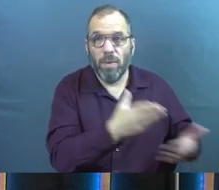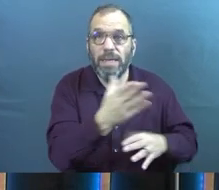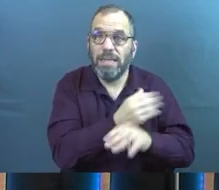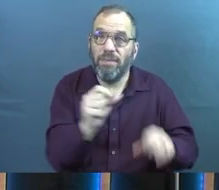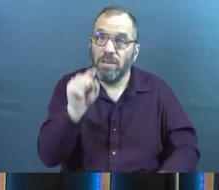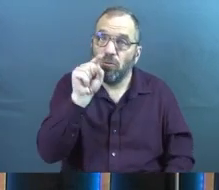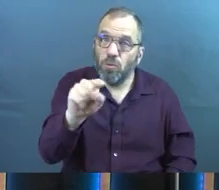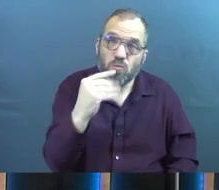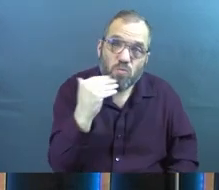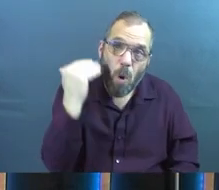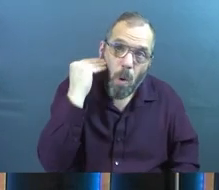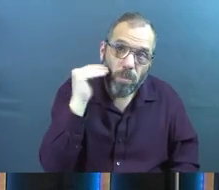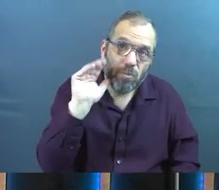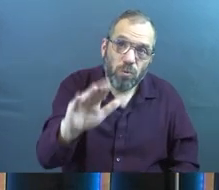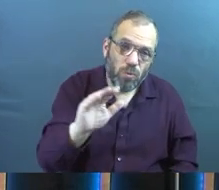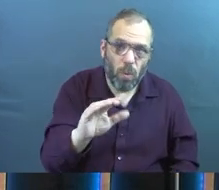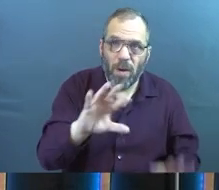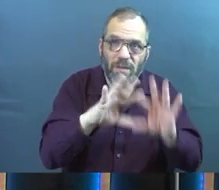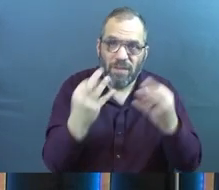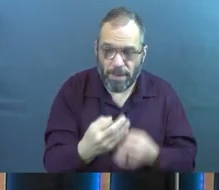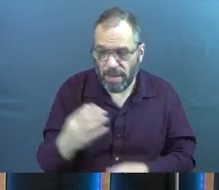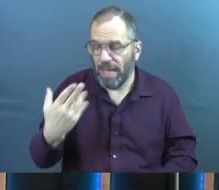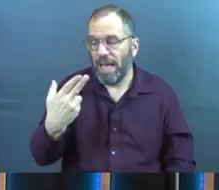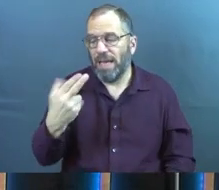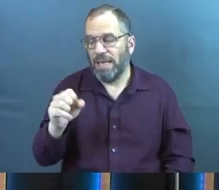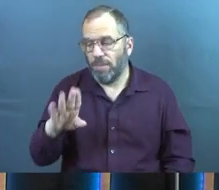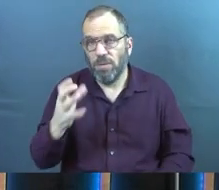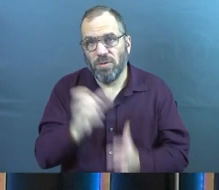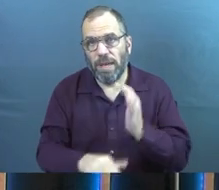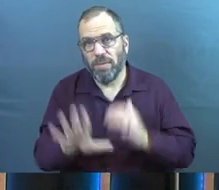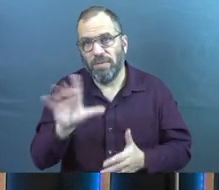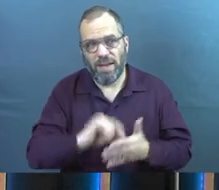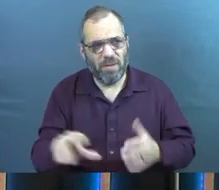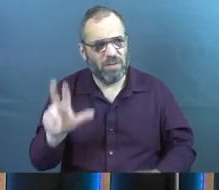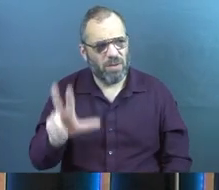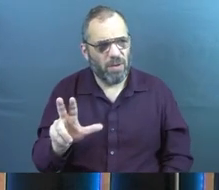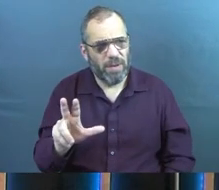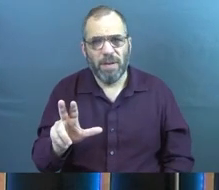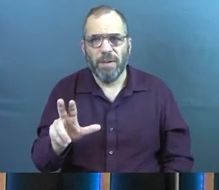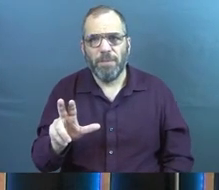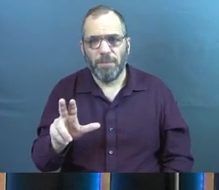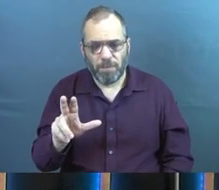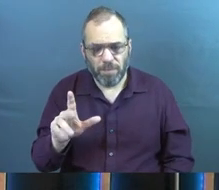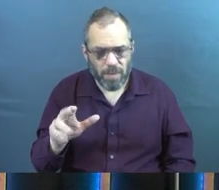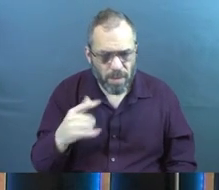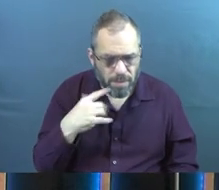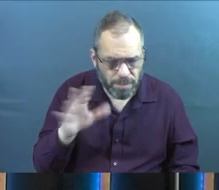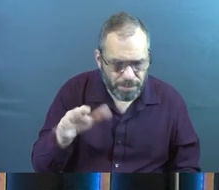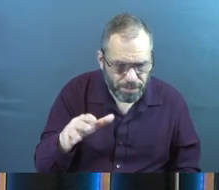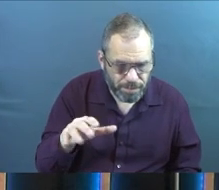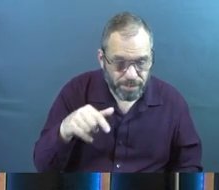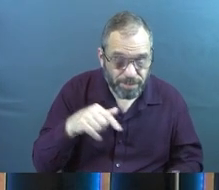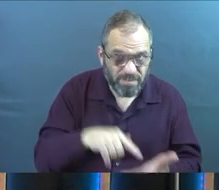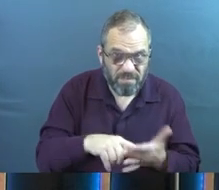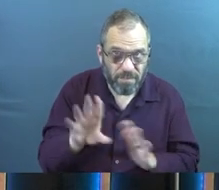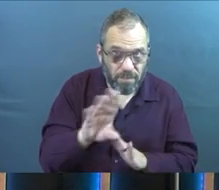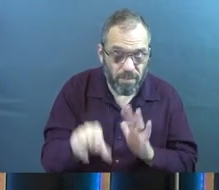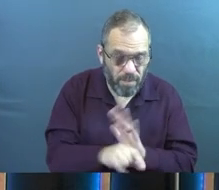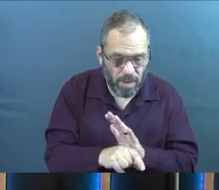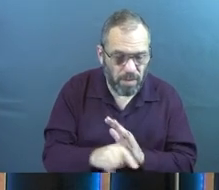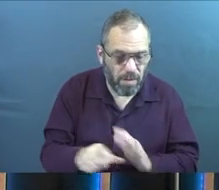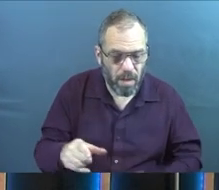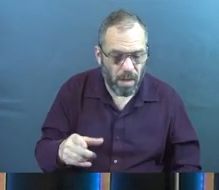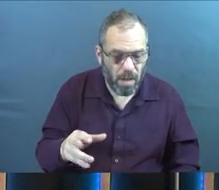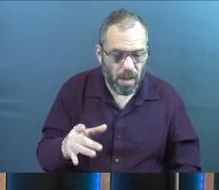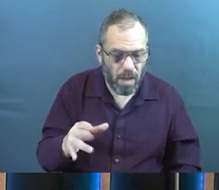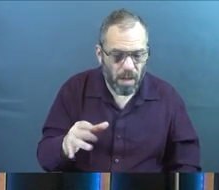bring salvation to us. Hebrews 5 verses 1 through 3, and we're going to go all the way to 9, but skip. It says, and this is a little background on a high priest,